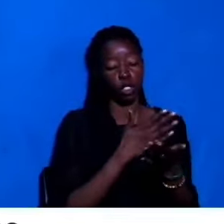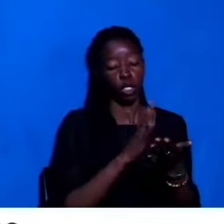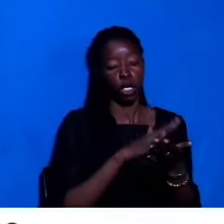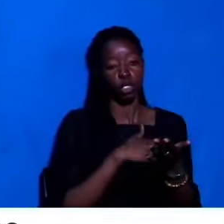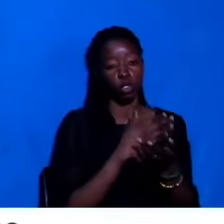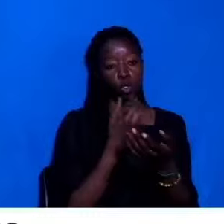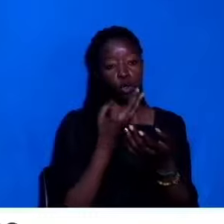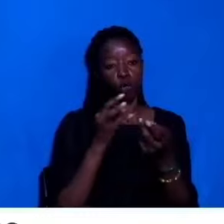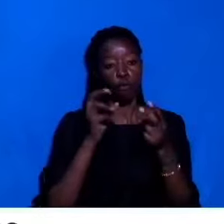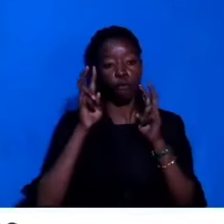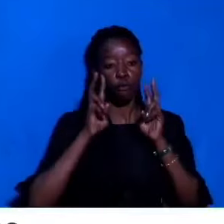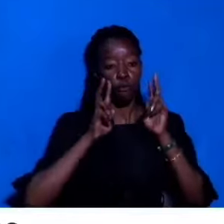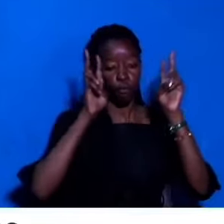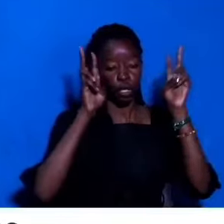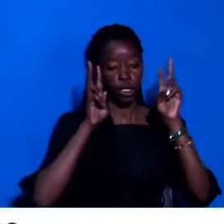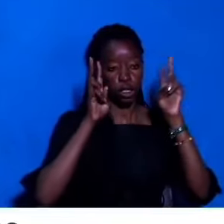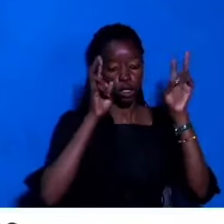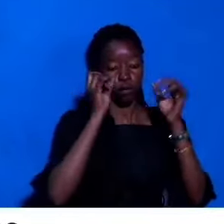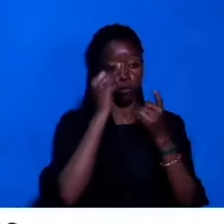thing is that